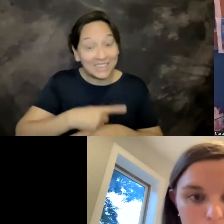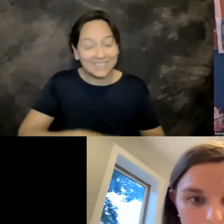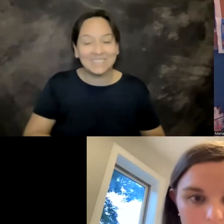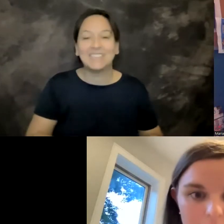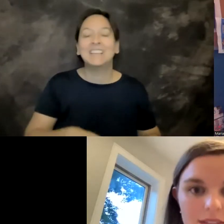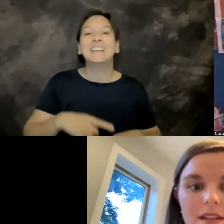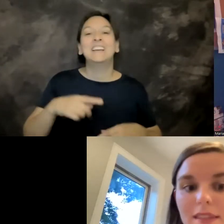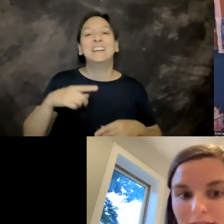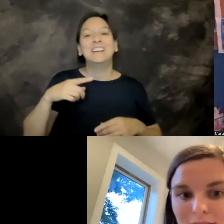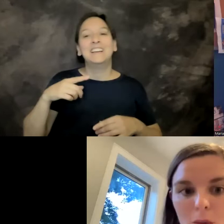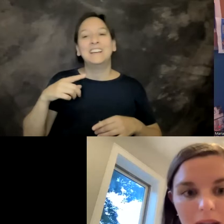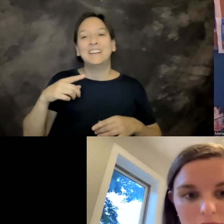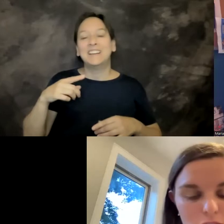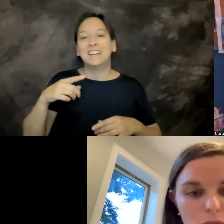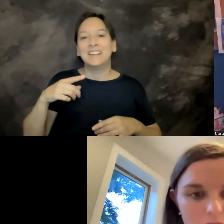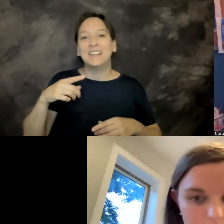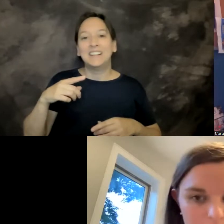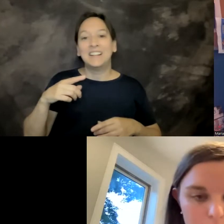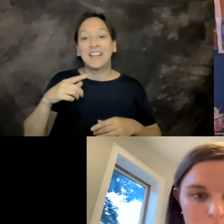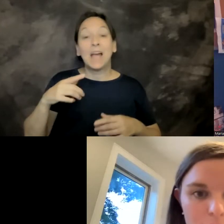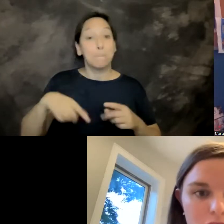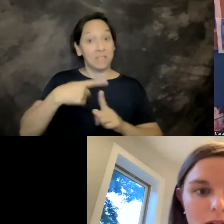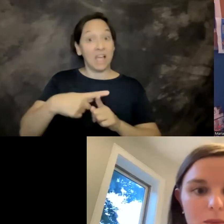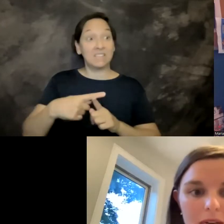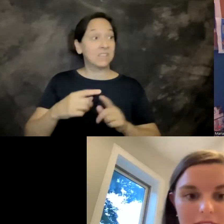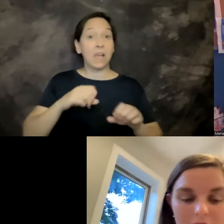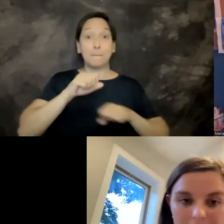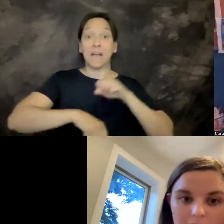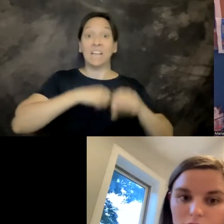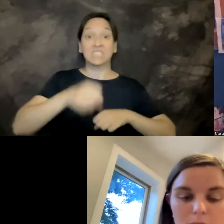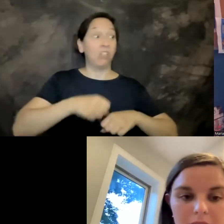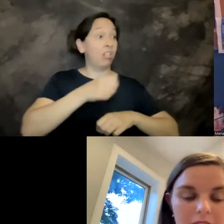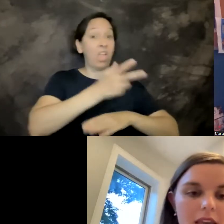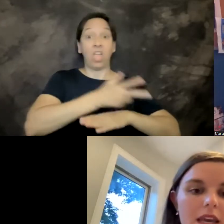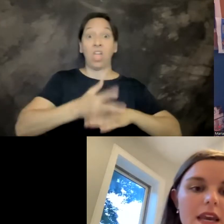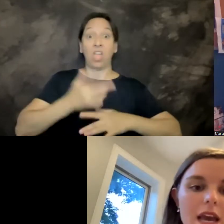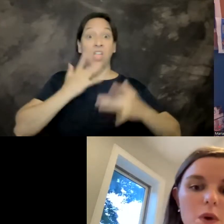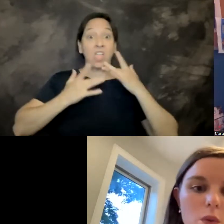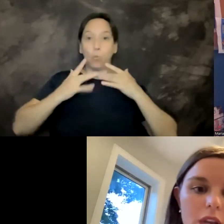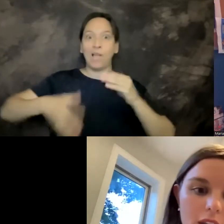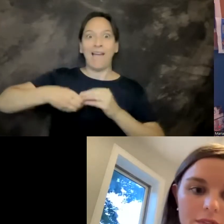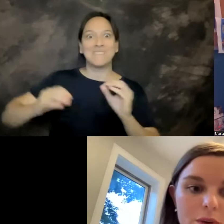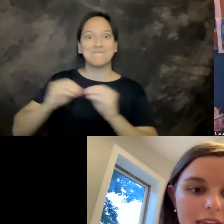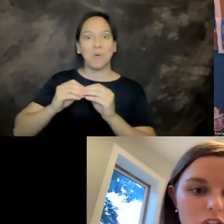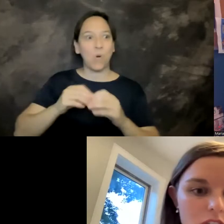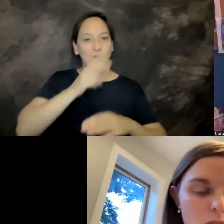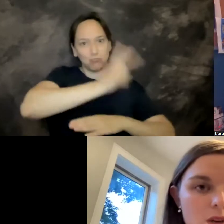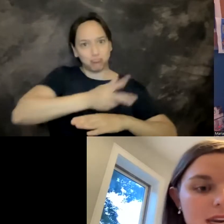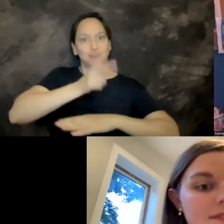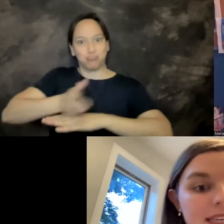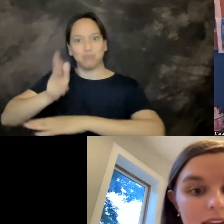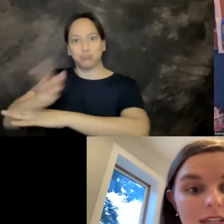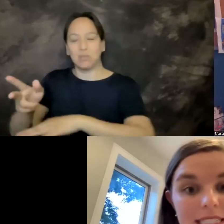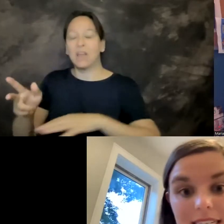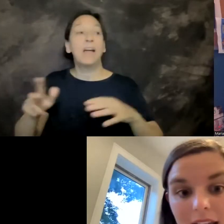adding Blue Bikes, like the physical bikes, to our system to make sure everybody can have access to a bike. And we're working on locations where you can